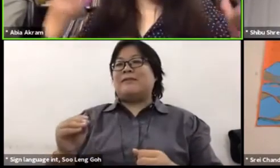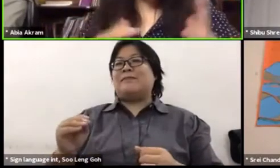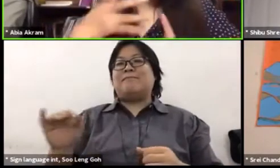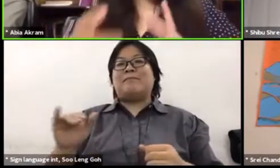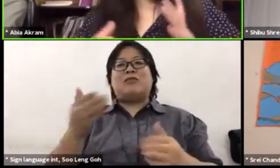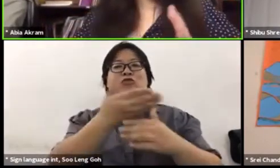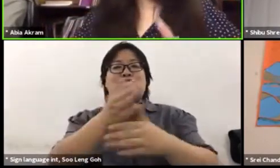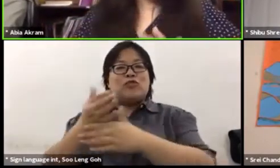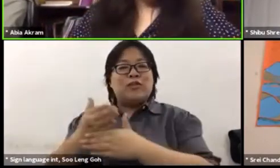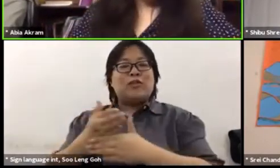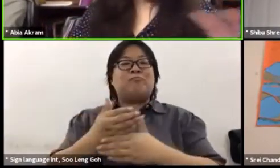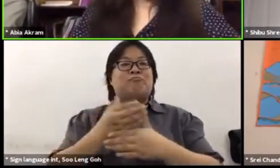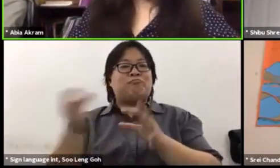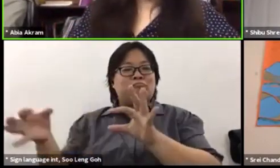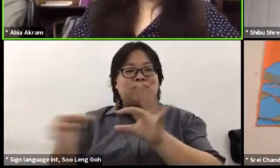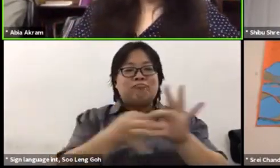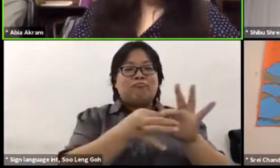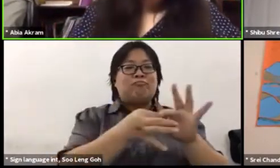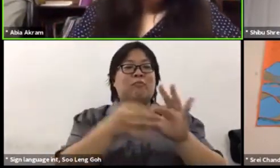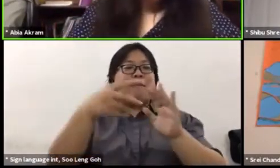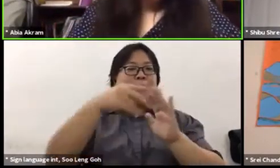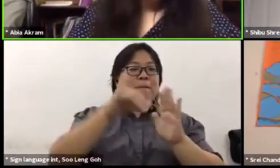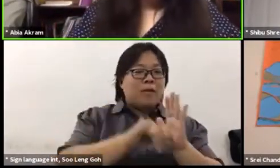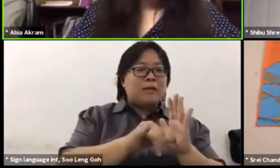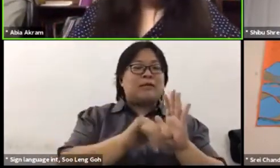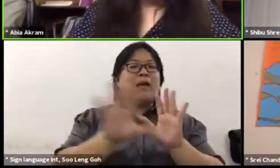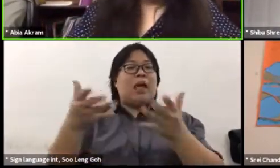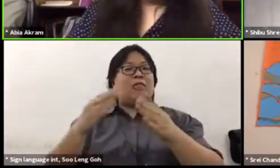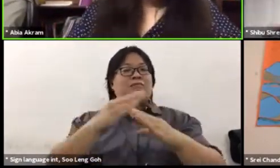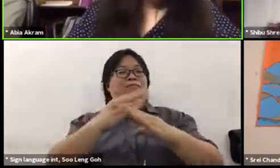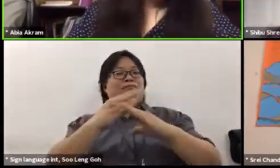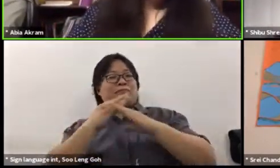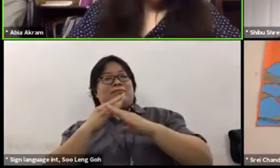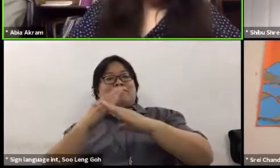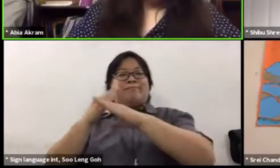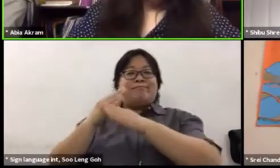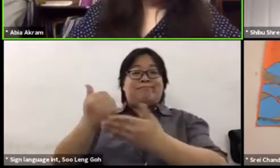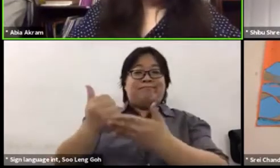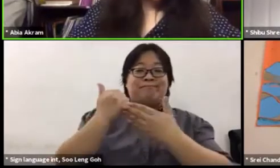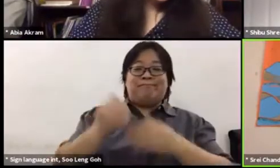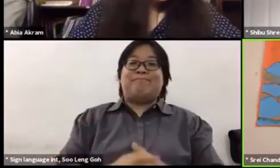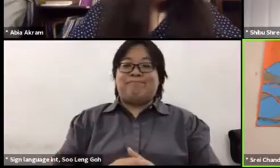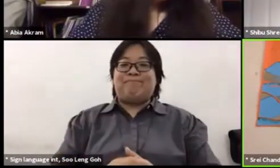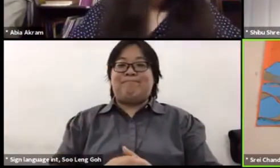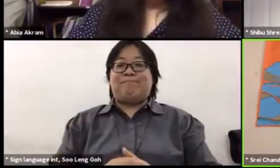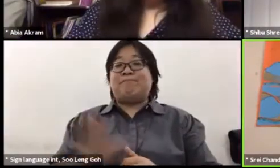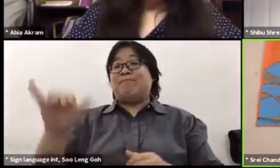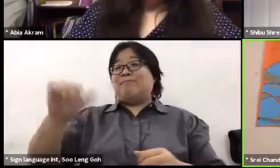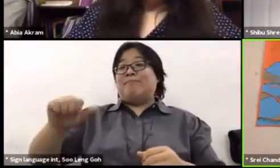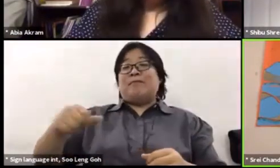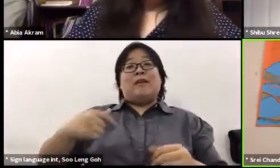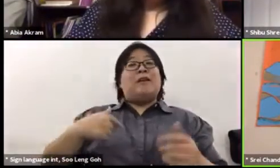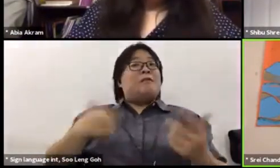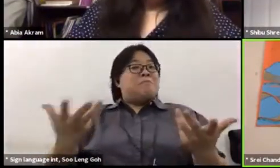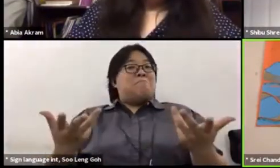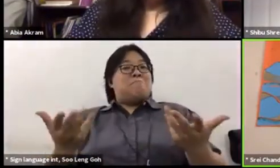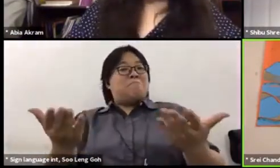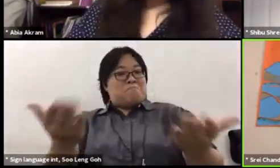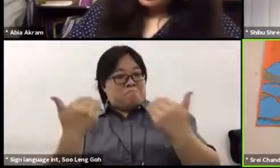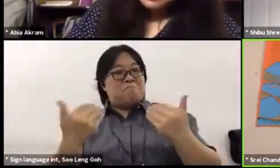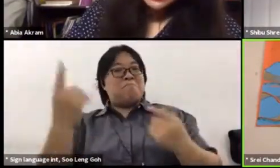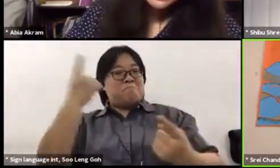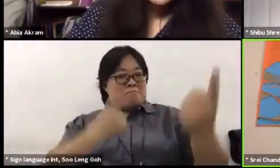sharing and linking it with the policy level interventions. Exactly. Exactly. I'll be looking forward for the questions